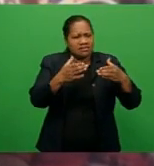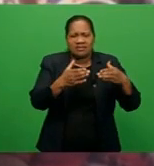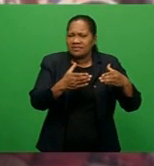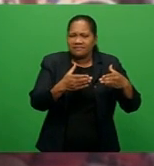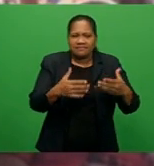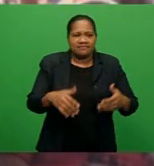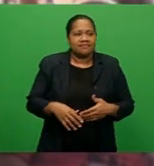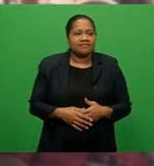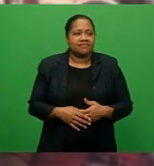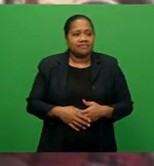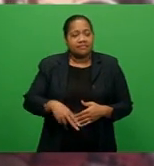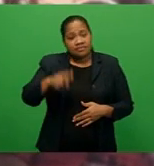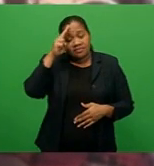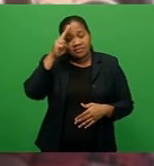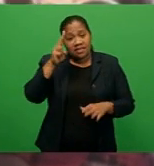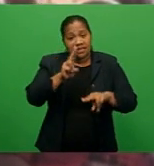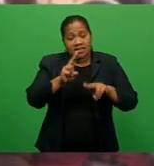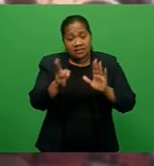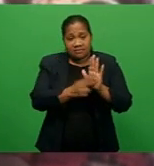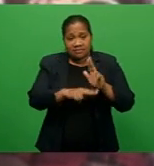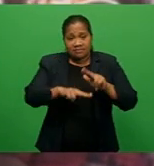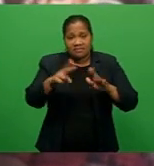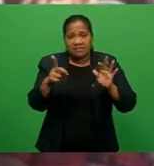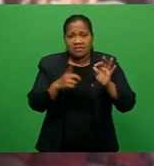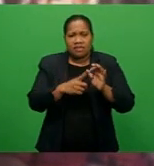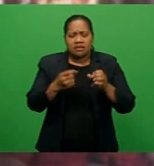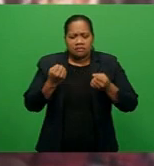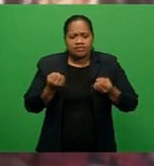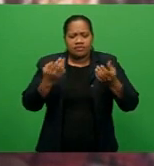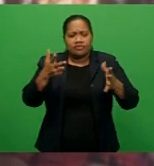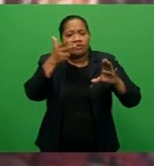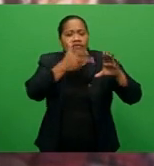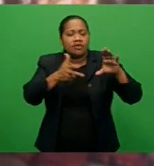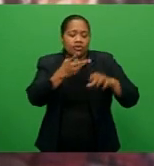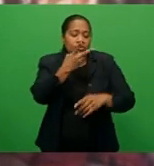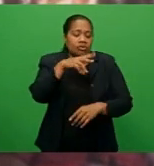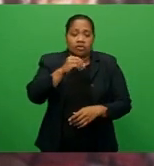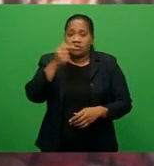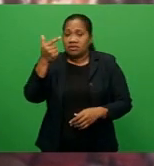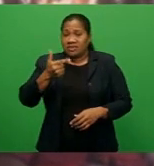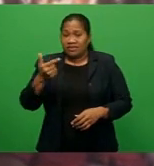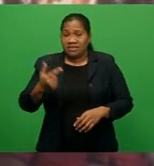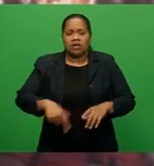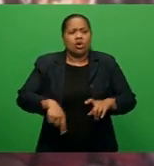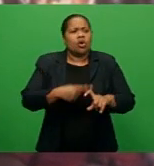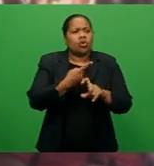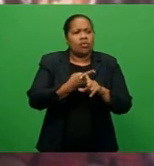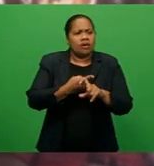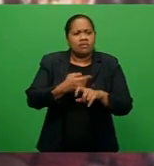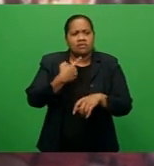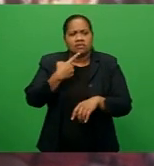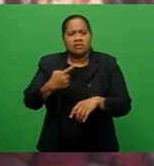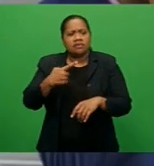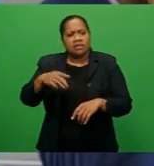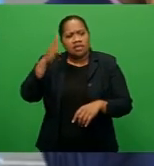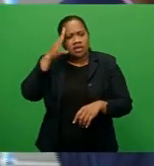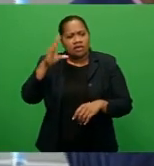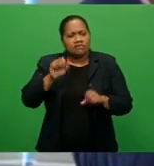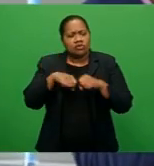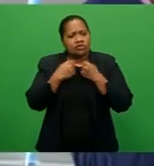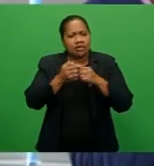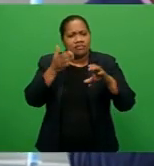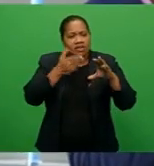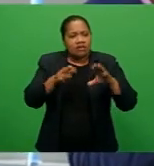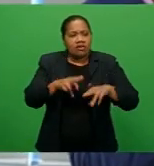The National Federation Party has released a video from 2017 where Kumar claims to be the head of social media for Fiji